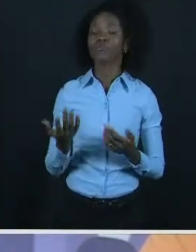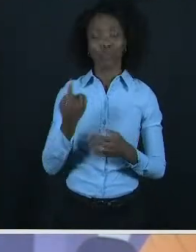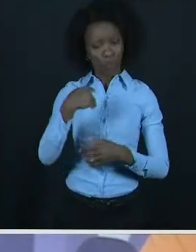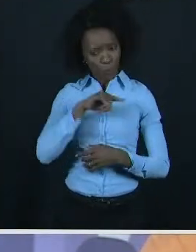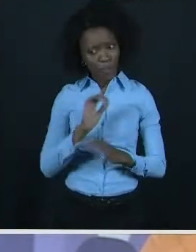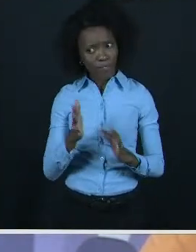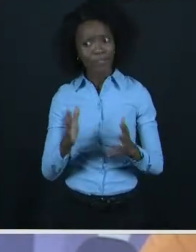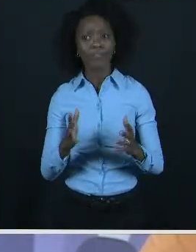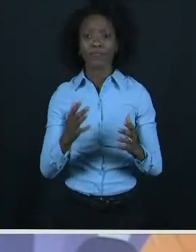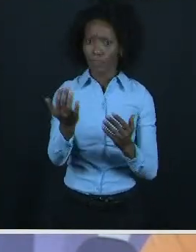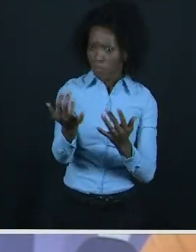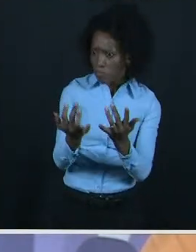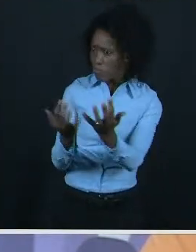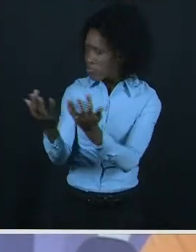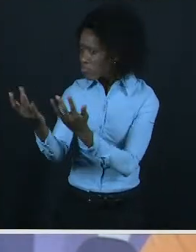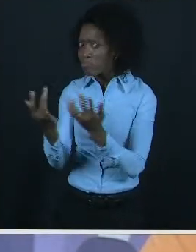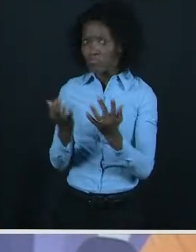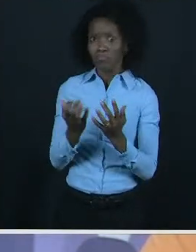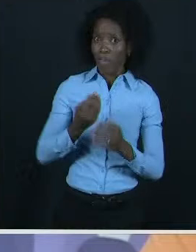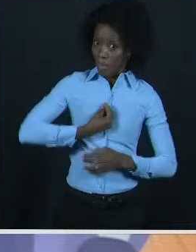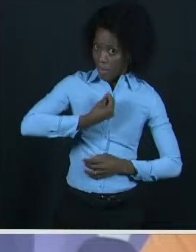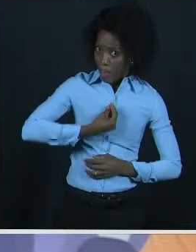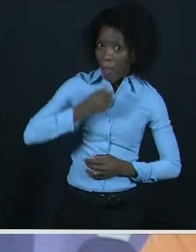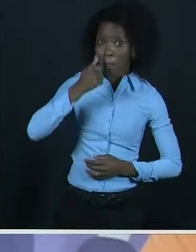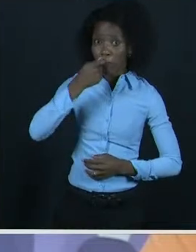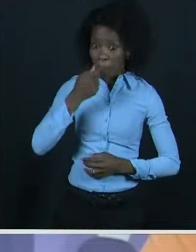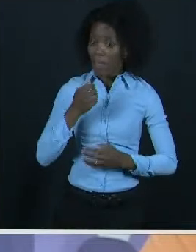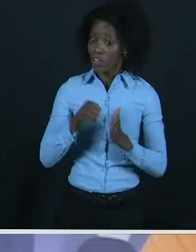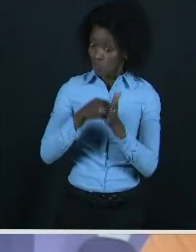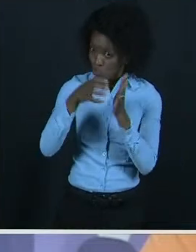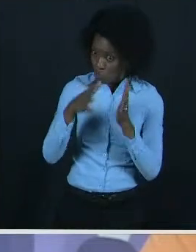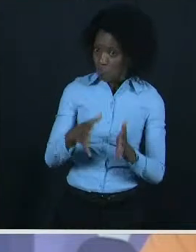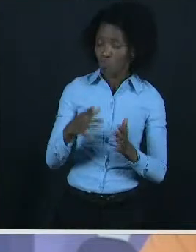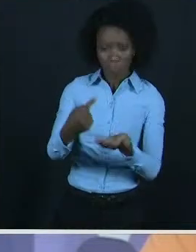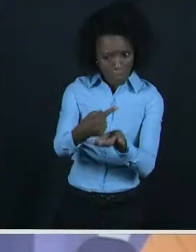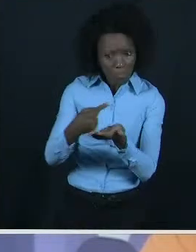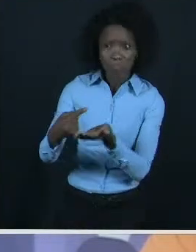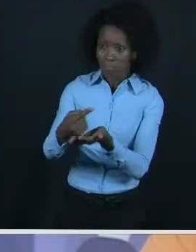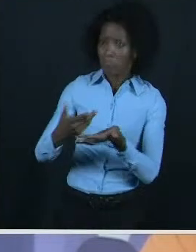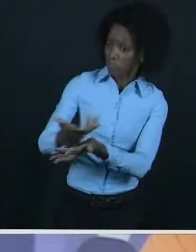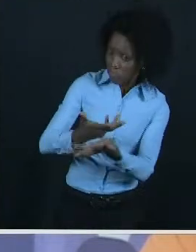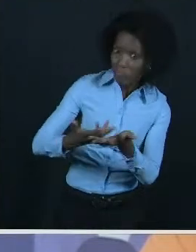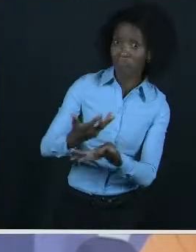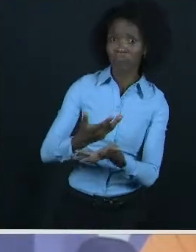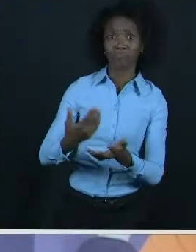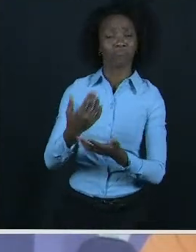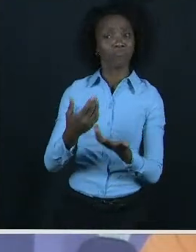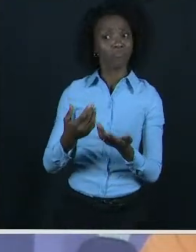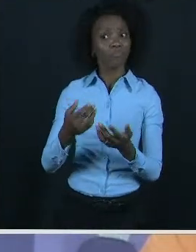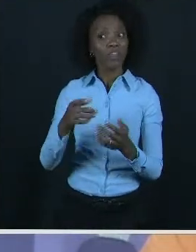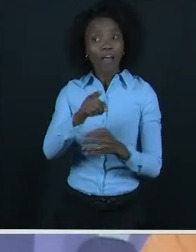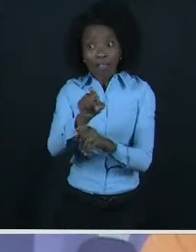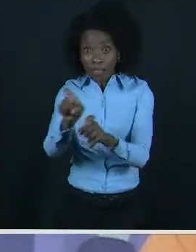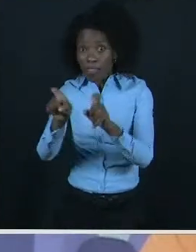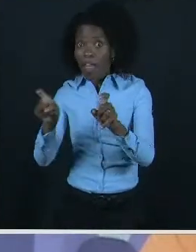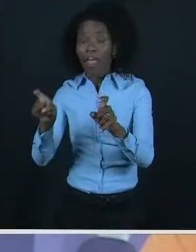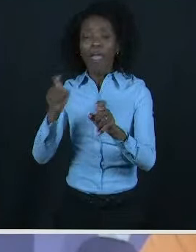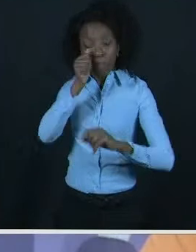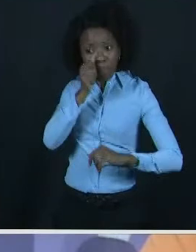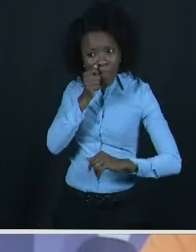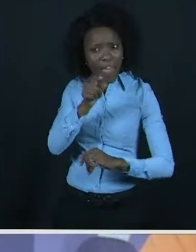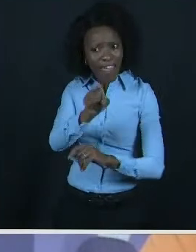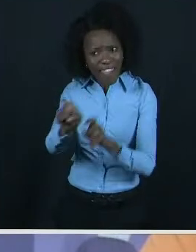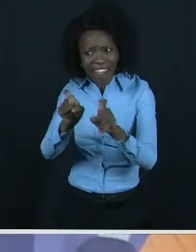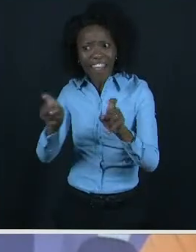young men students dialogues, and they have gone to great length and depth to